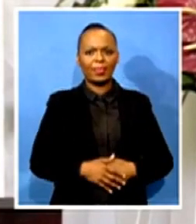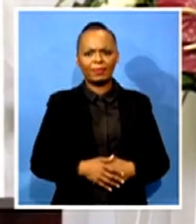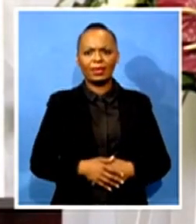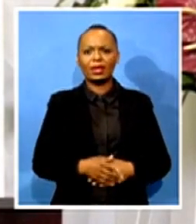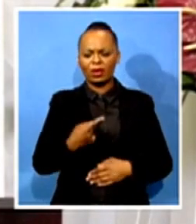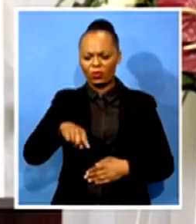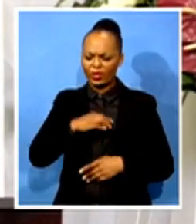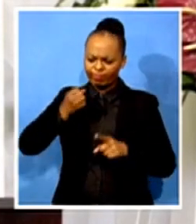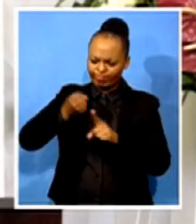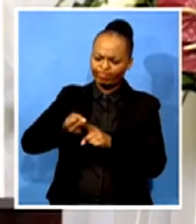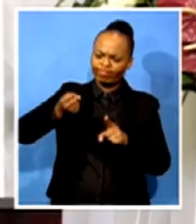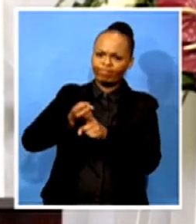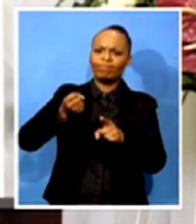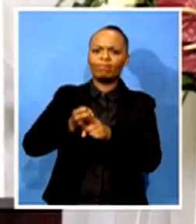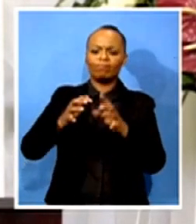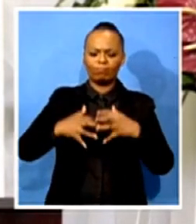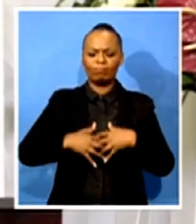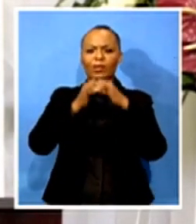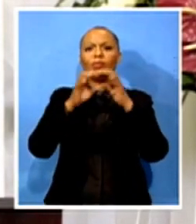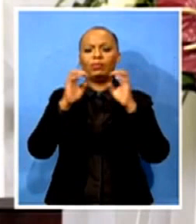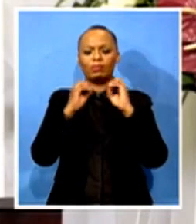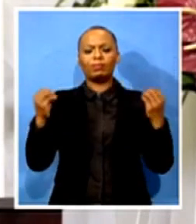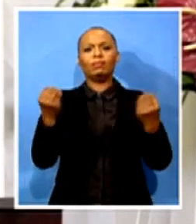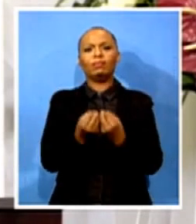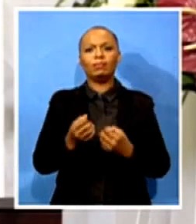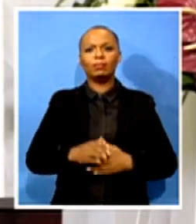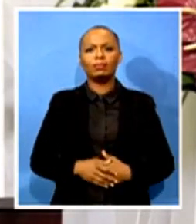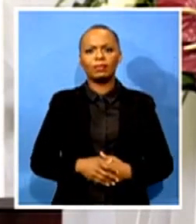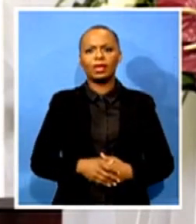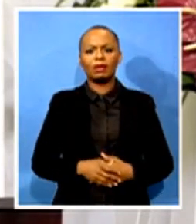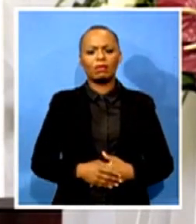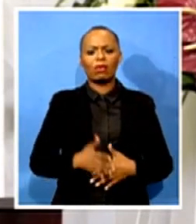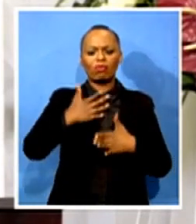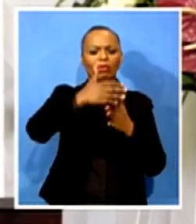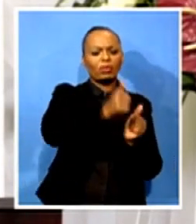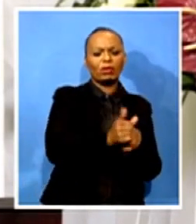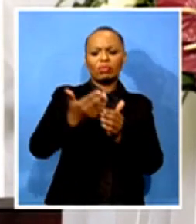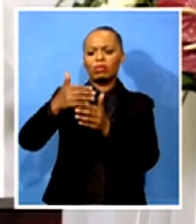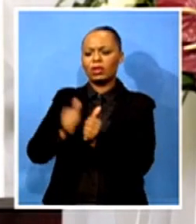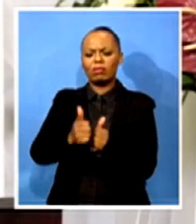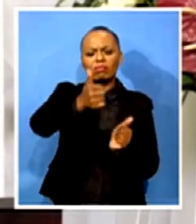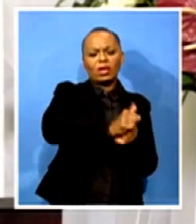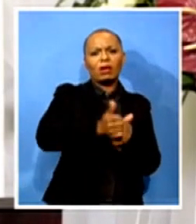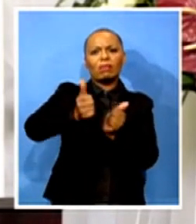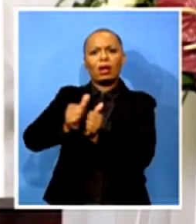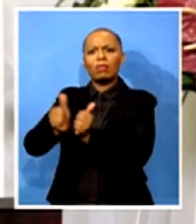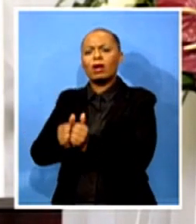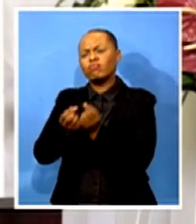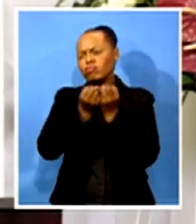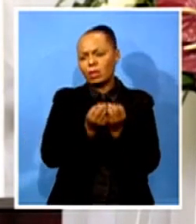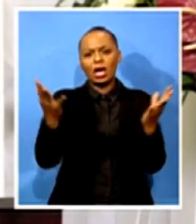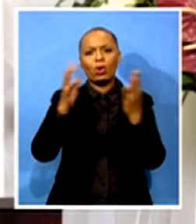We worked with lots of organizations and lots of people who were well